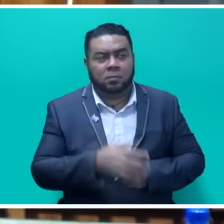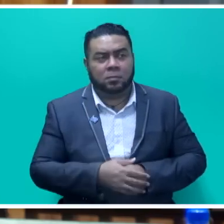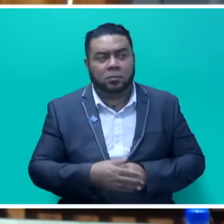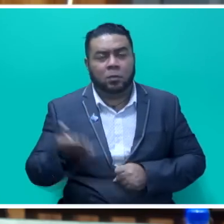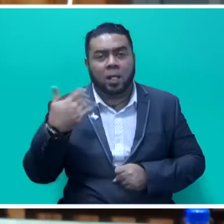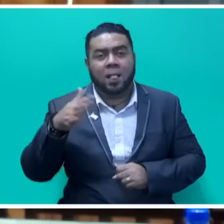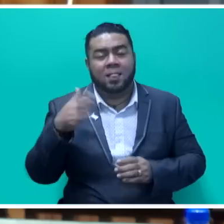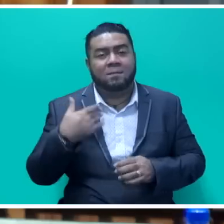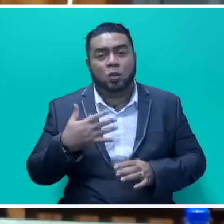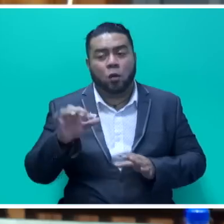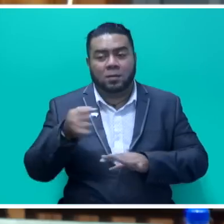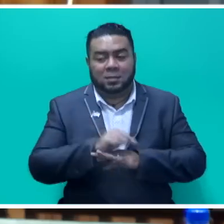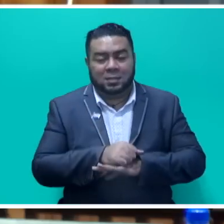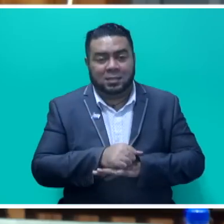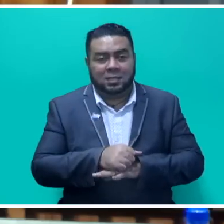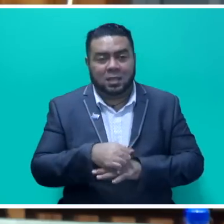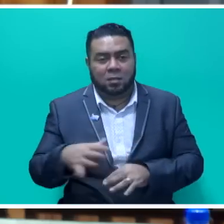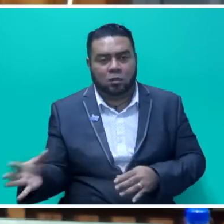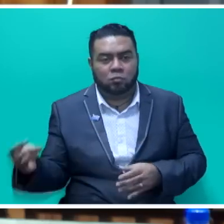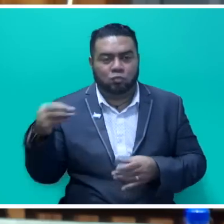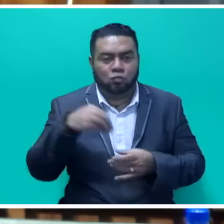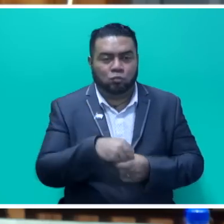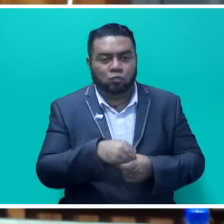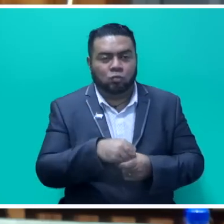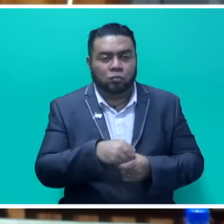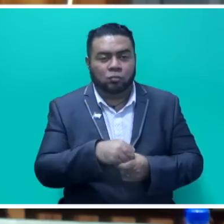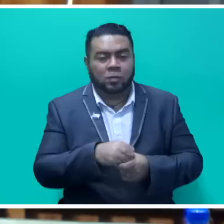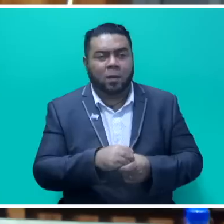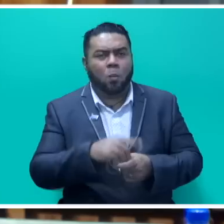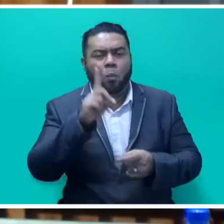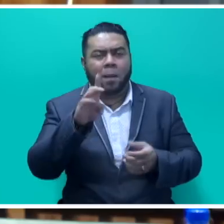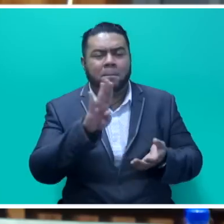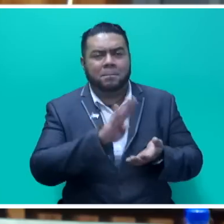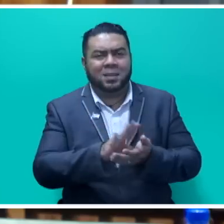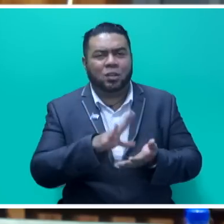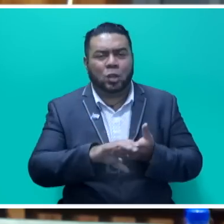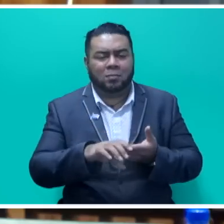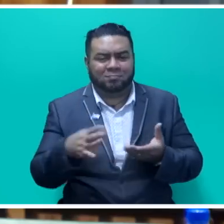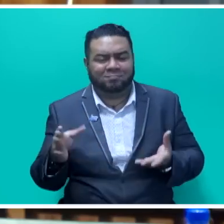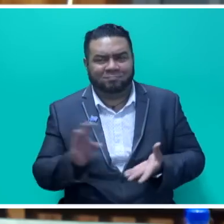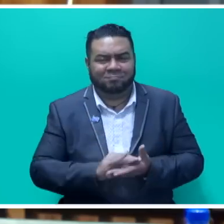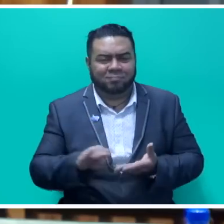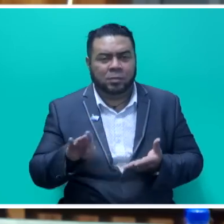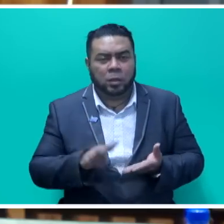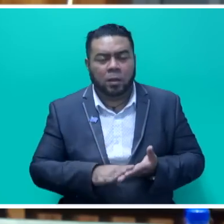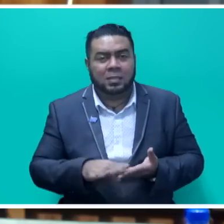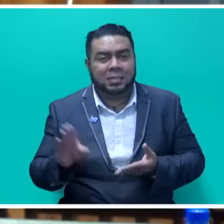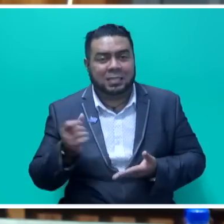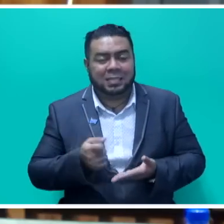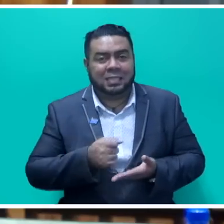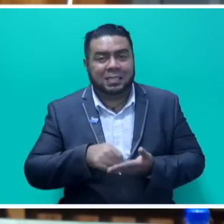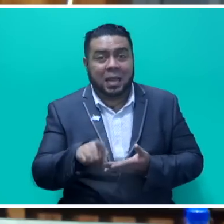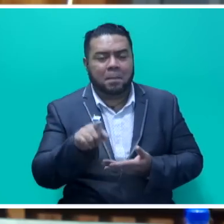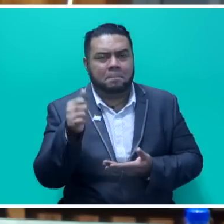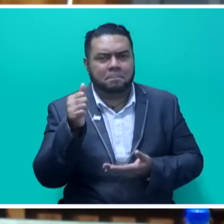living overseas, the remittances has crossed $1 billion mark, Mr. Speaker. And above all, we want